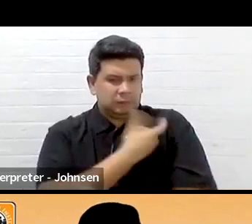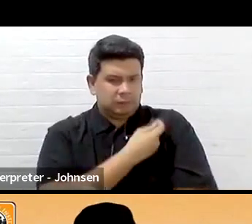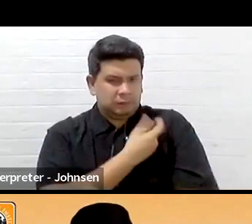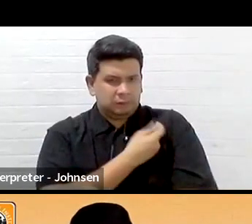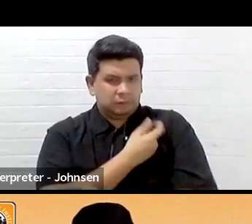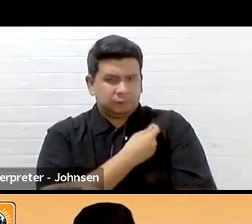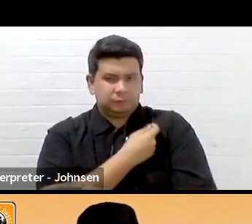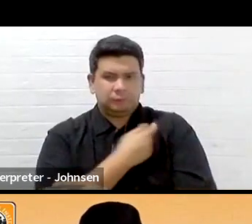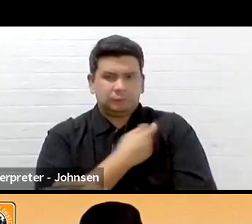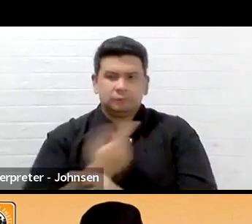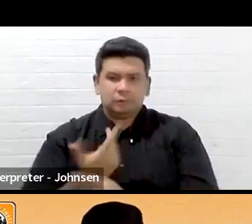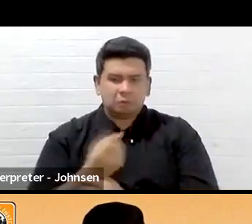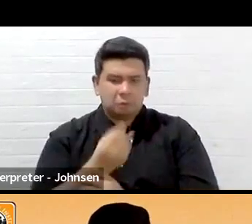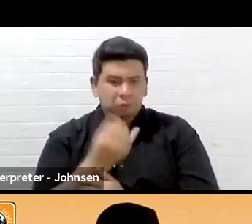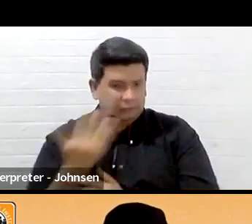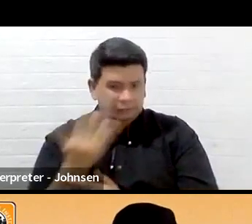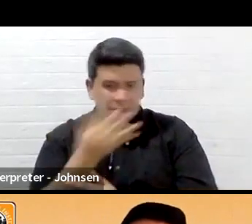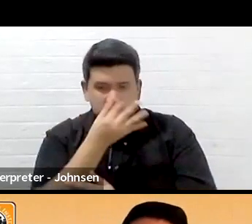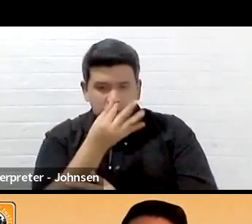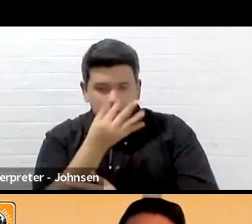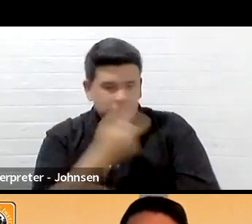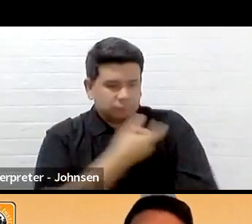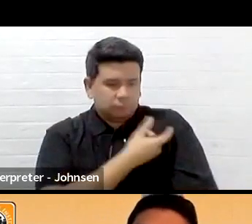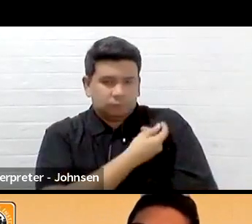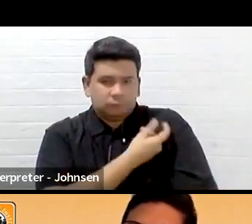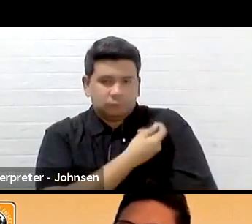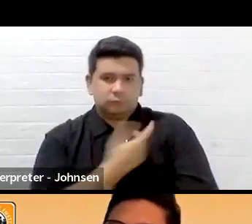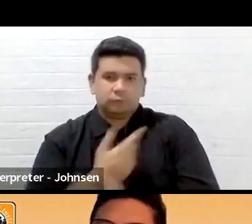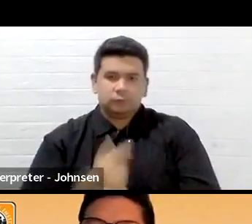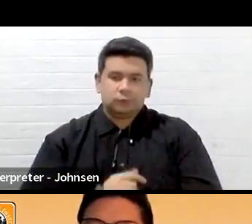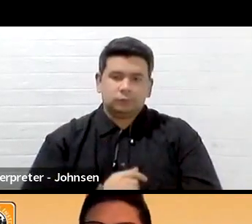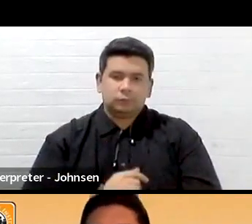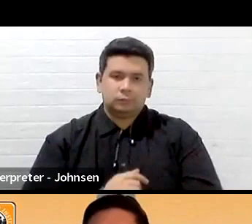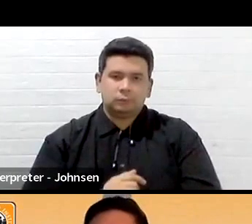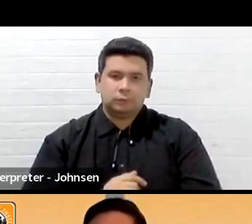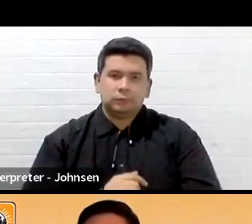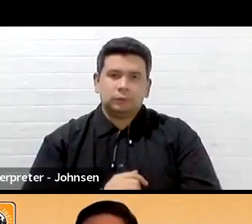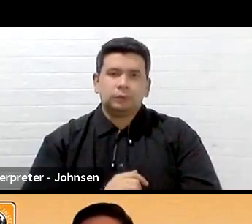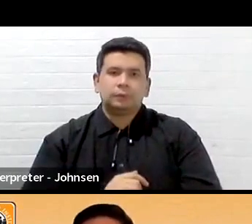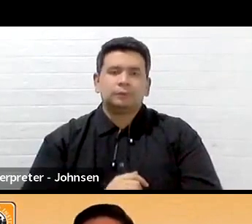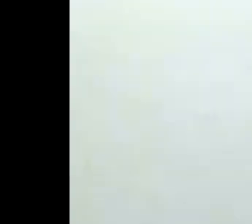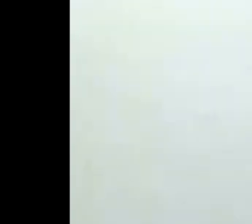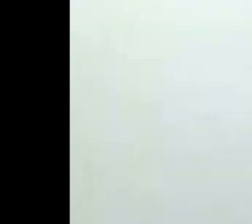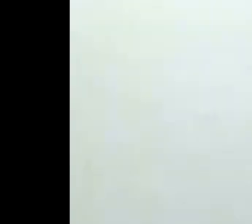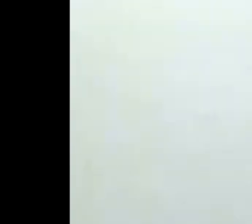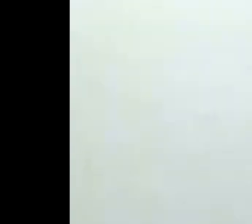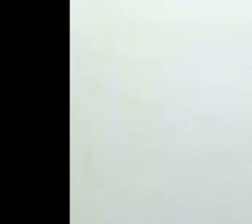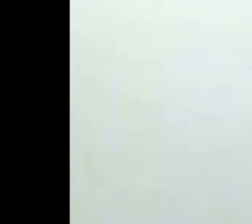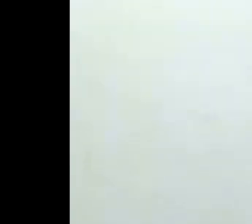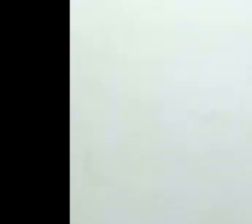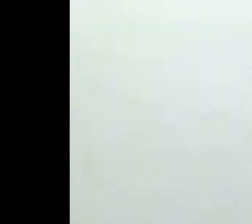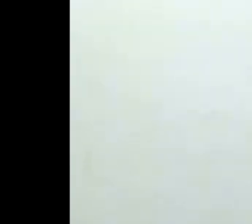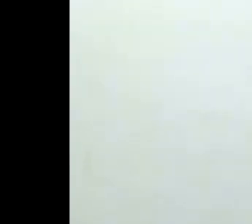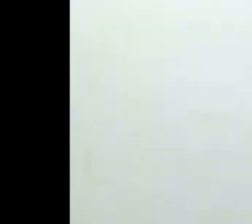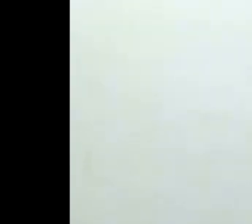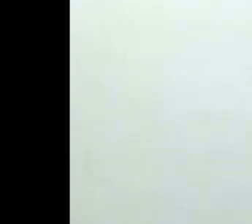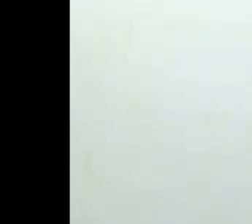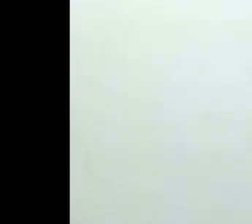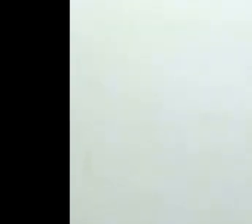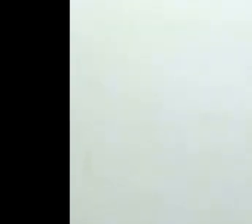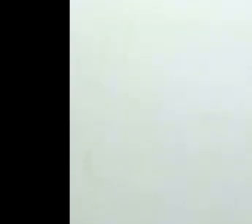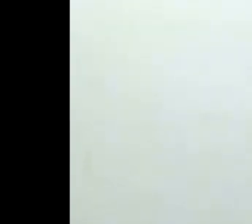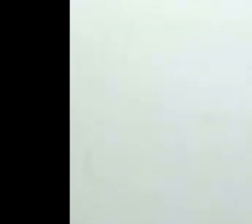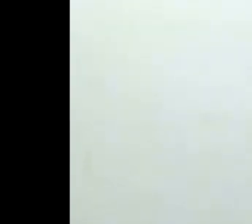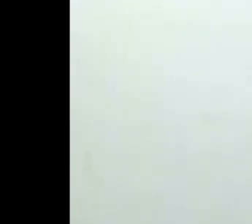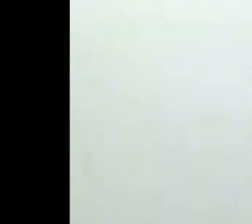probably, because it only started to peak in the middle of the year, they will not correlate. The number of deaths continue